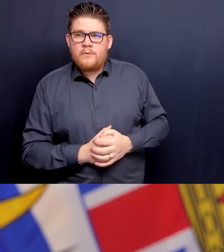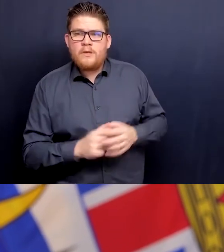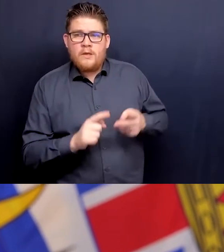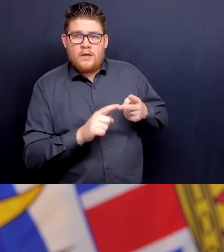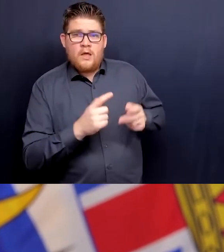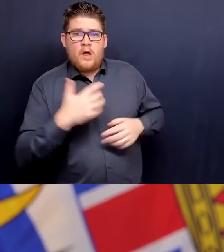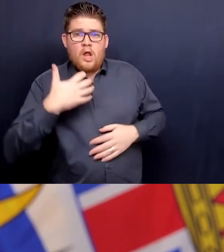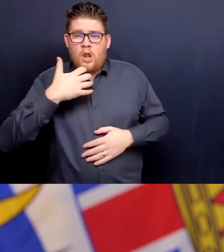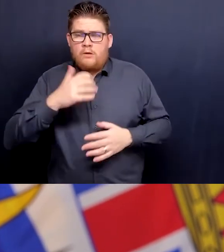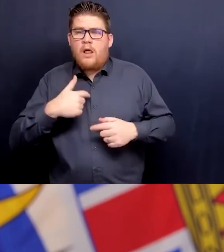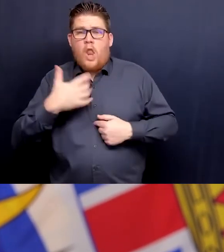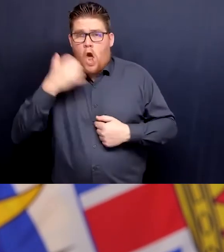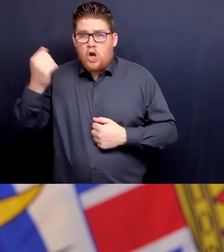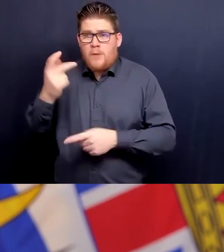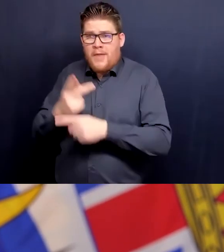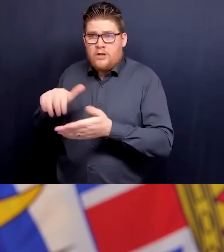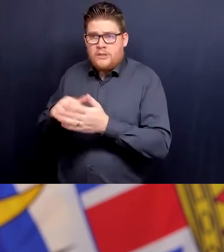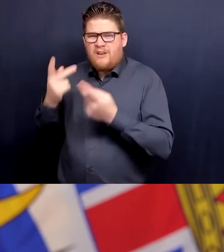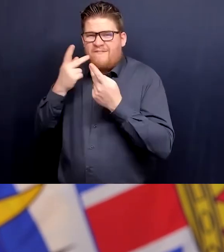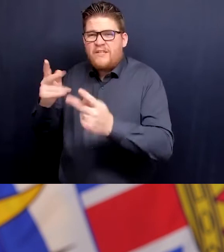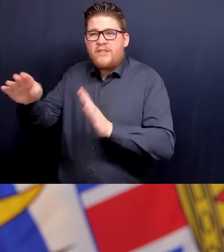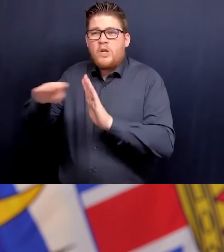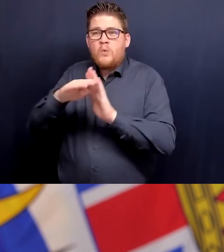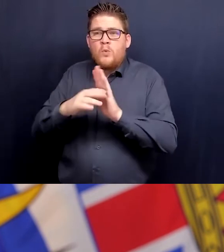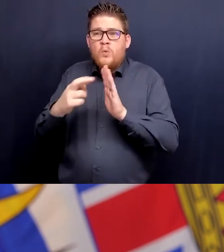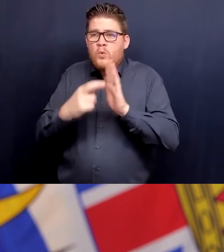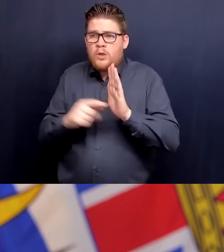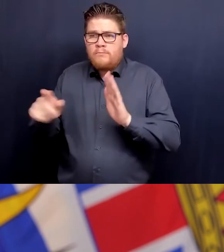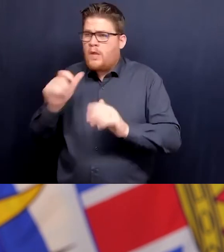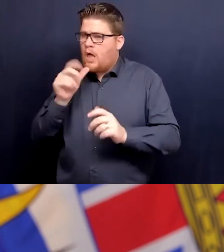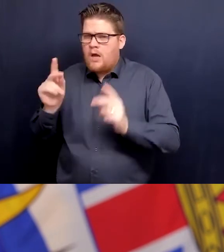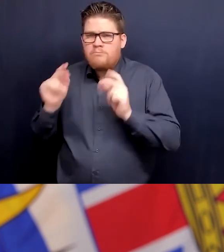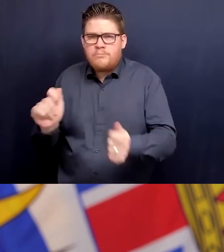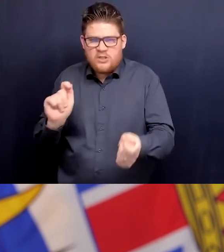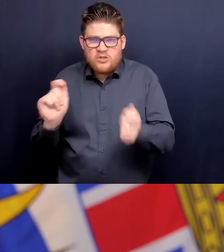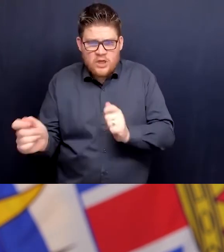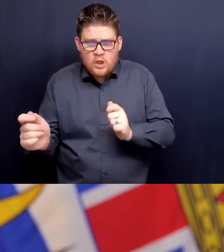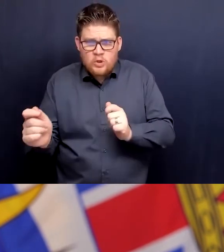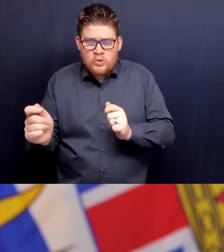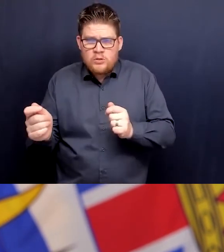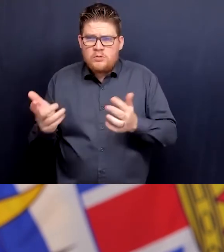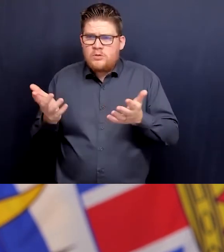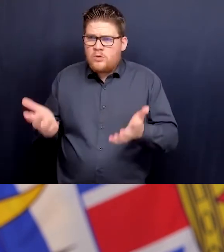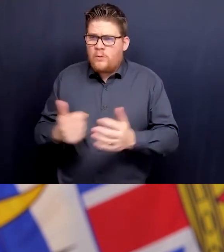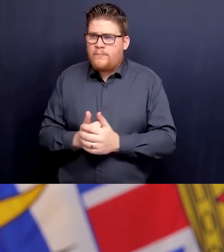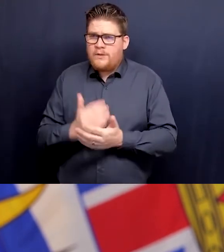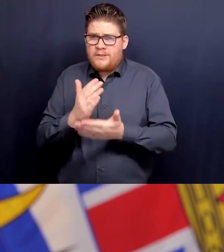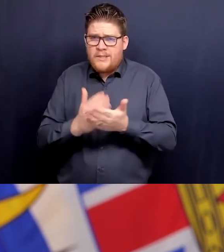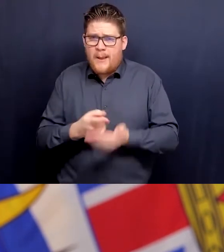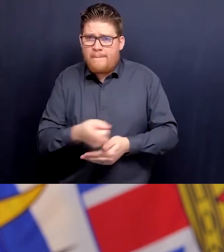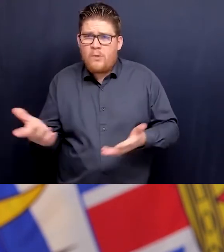you suggested that it won't be immediate. Can you give people who really want to get in there to see their family